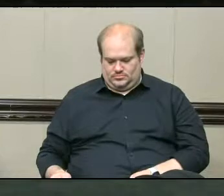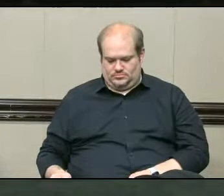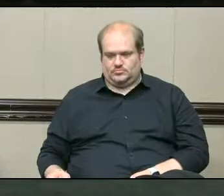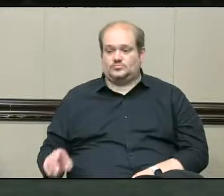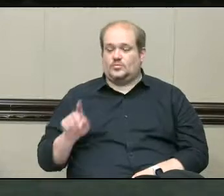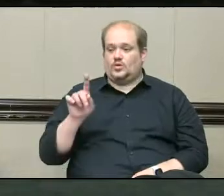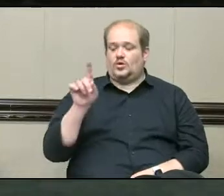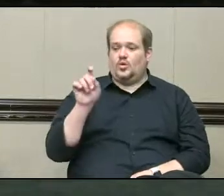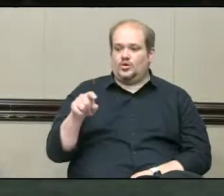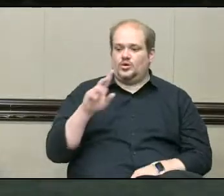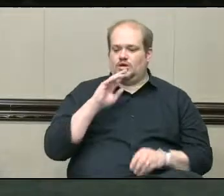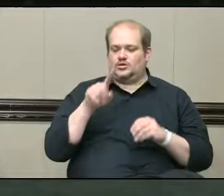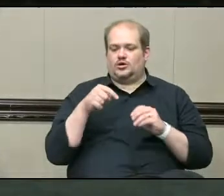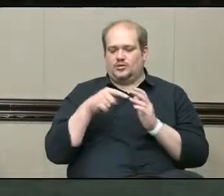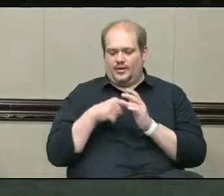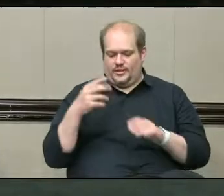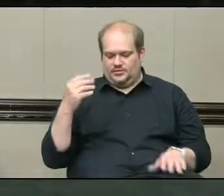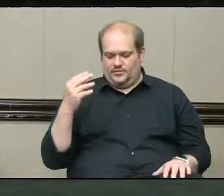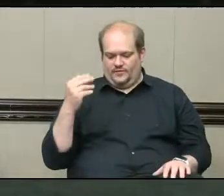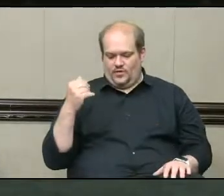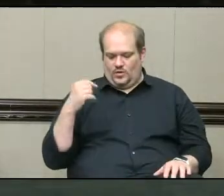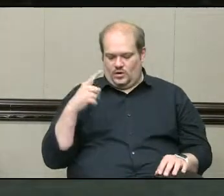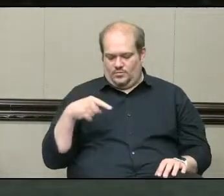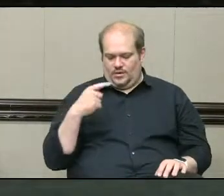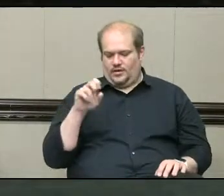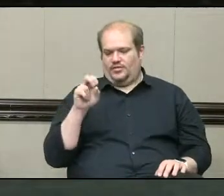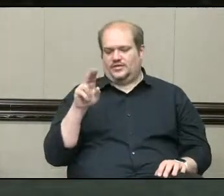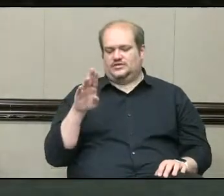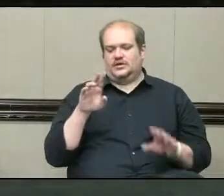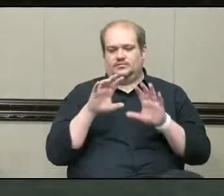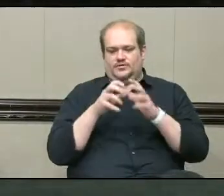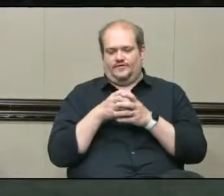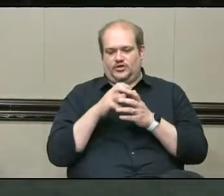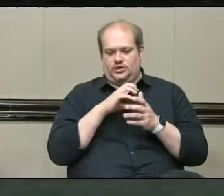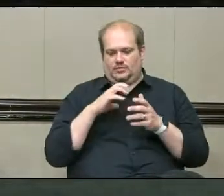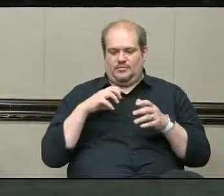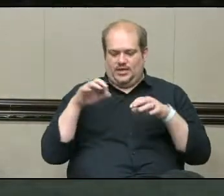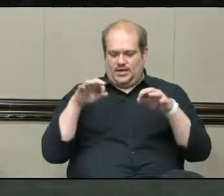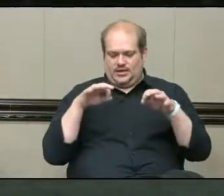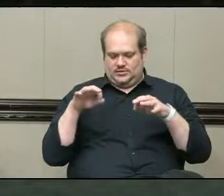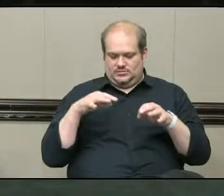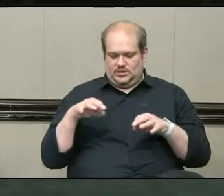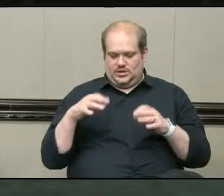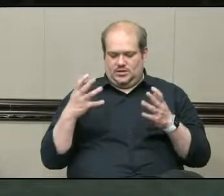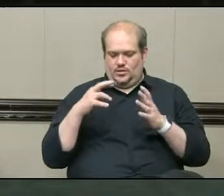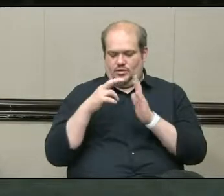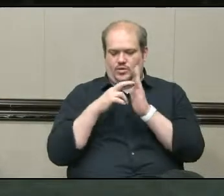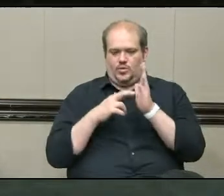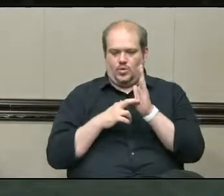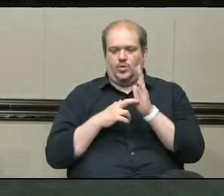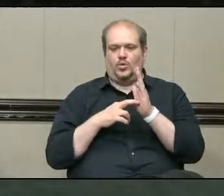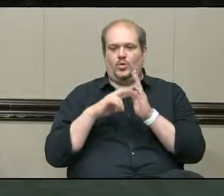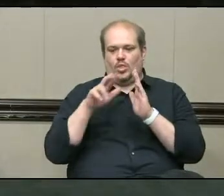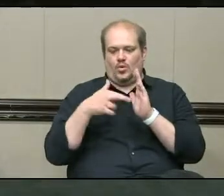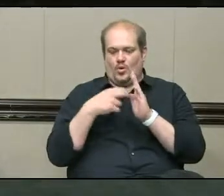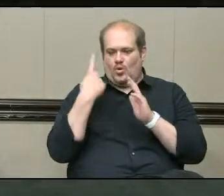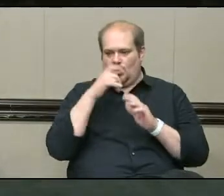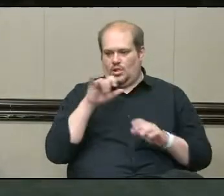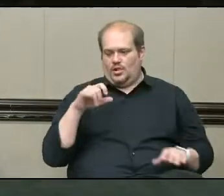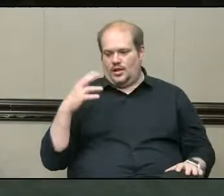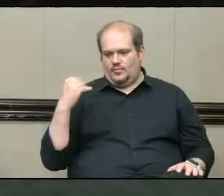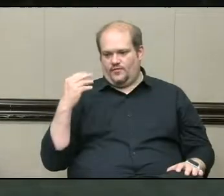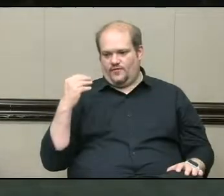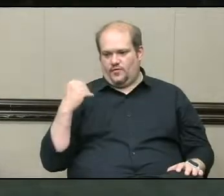One of the questions, and I talked a little bit about that previously, about the subdivision committee, explaining what their role was, has been in the